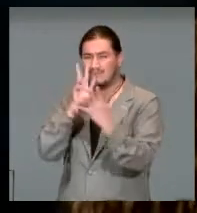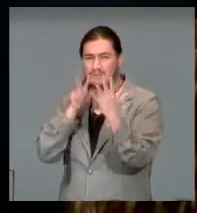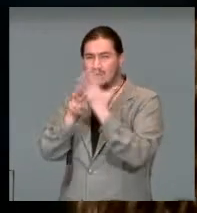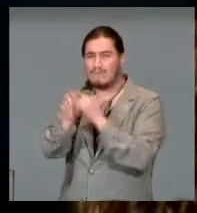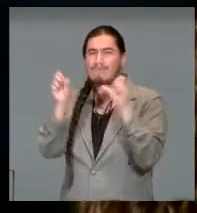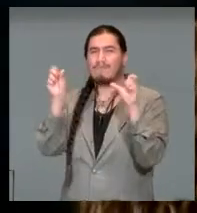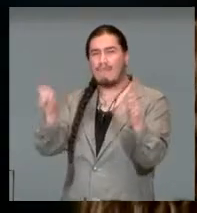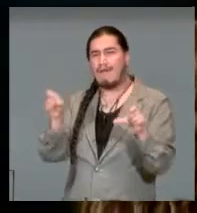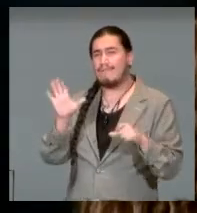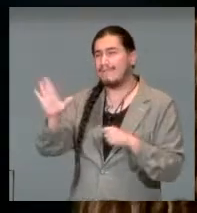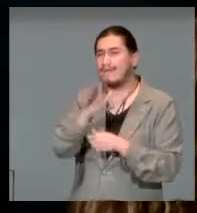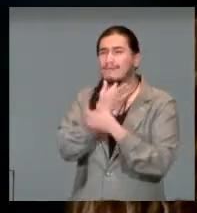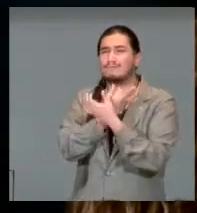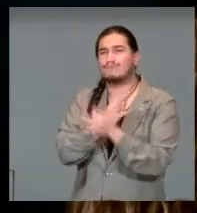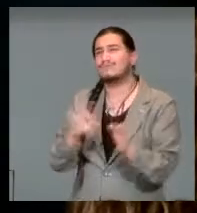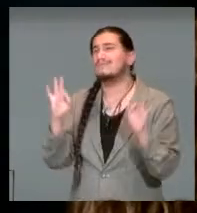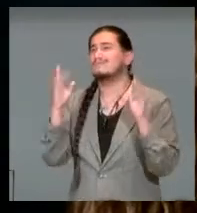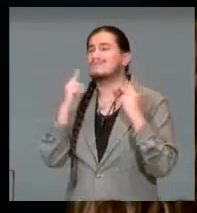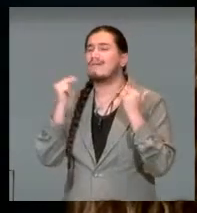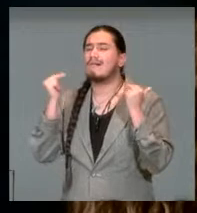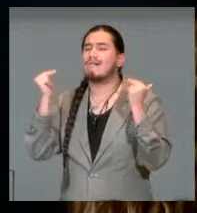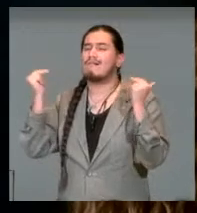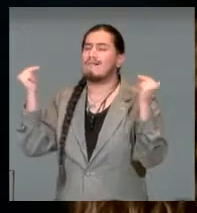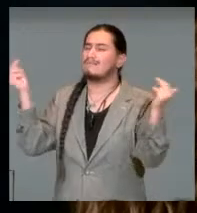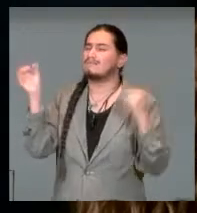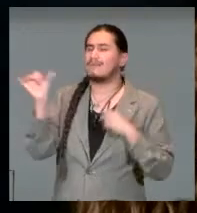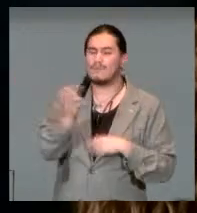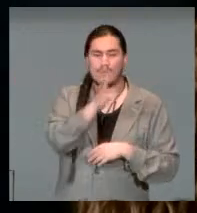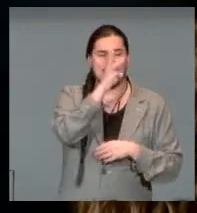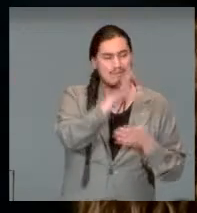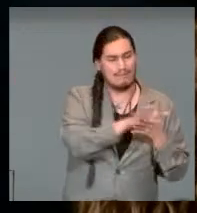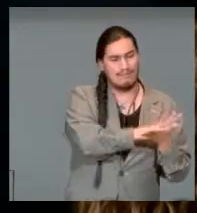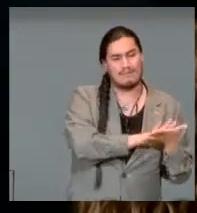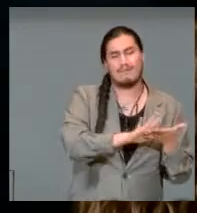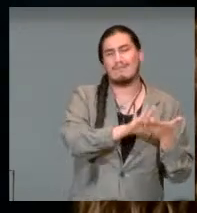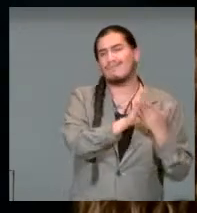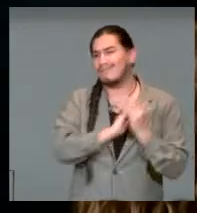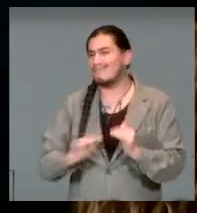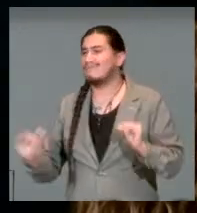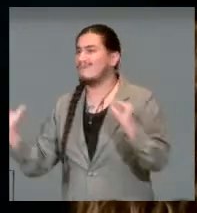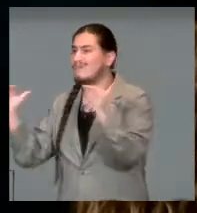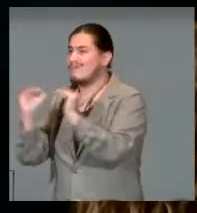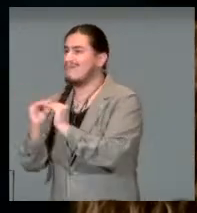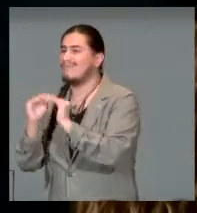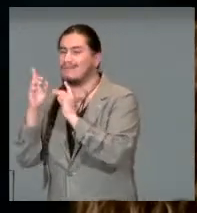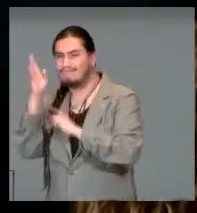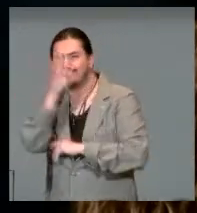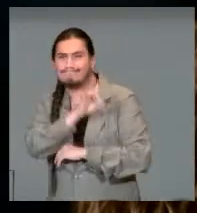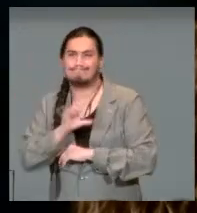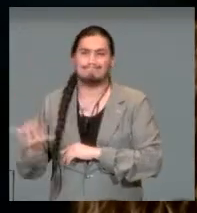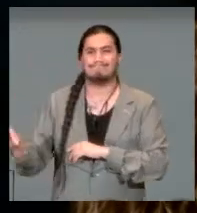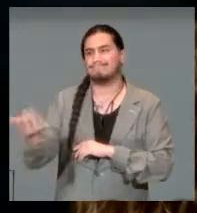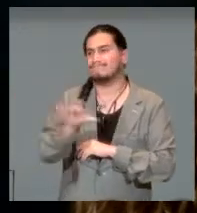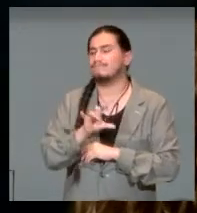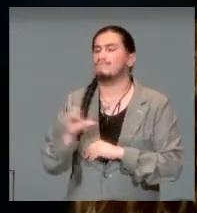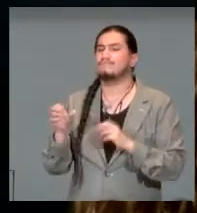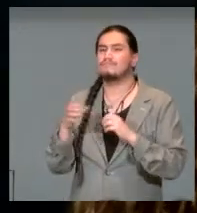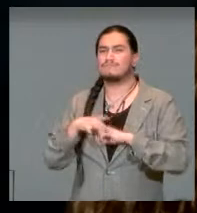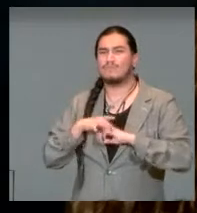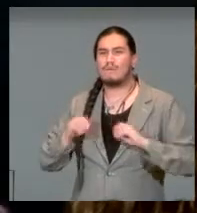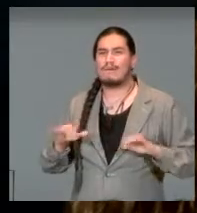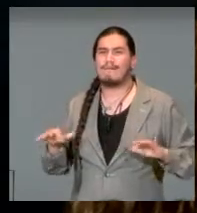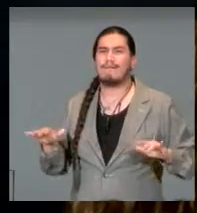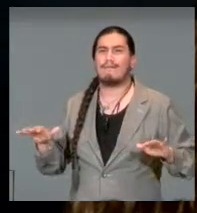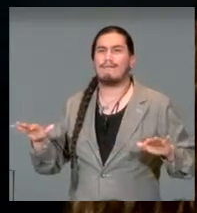like safe shelter, like clean water, like equality onto the quaking ground.